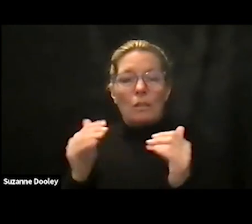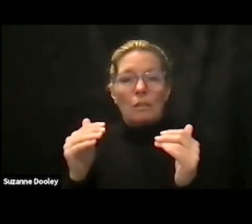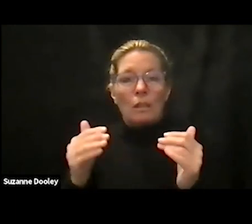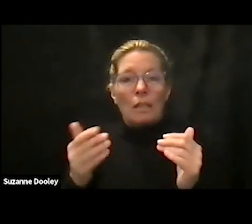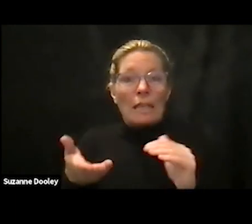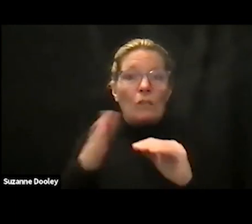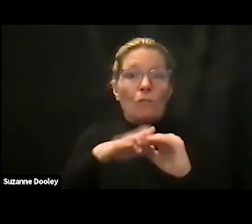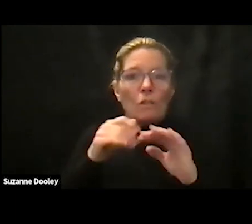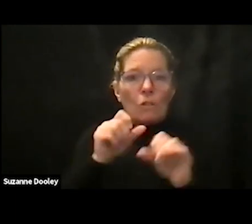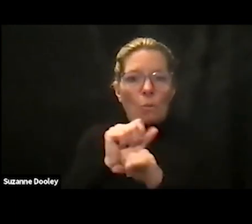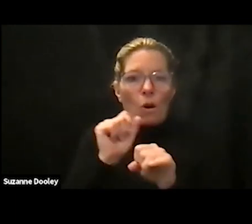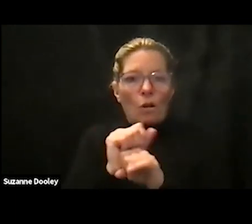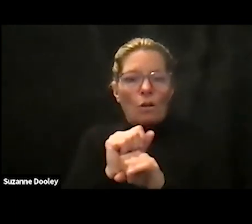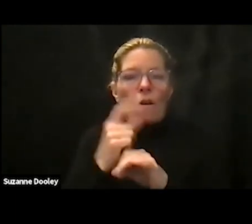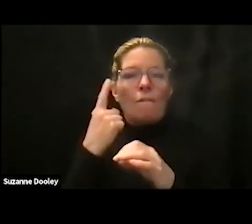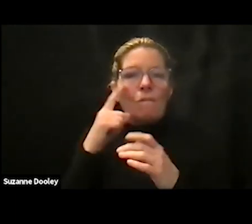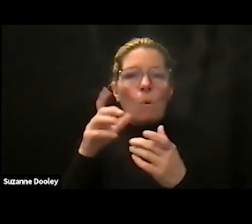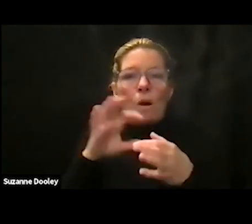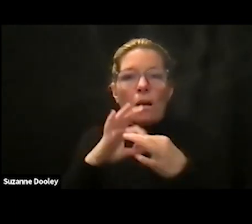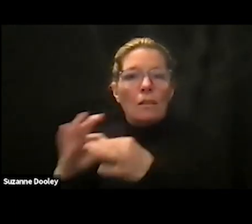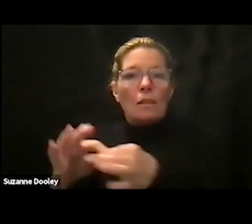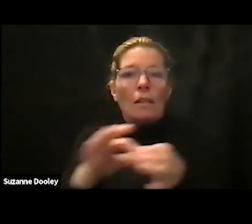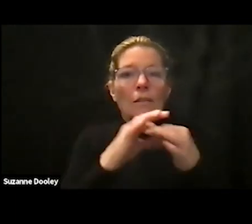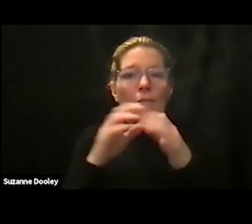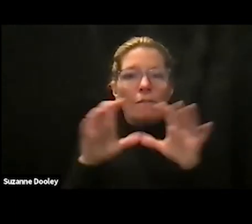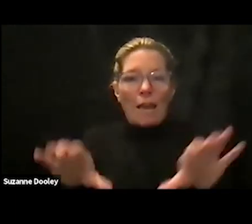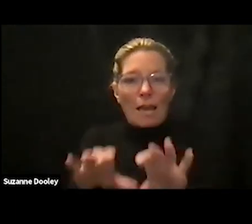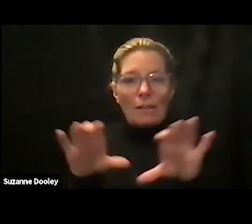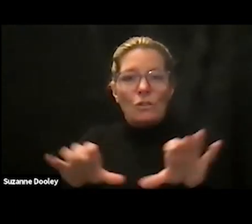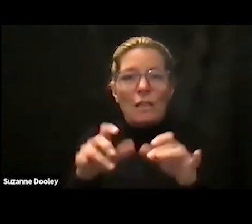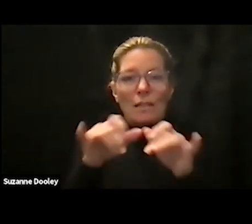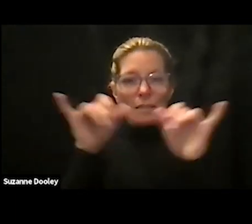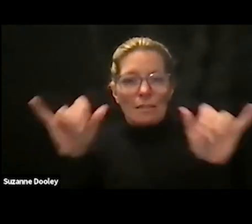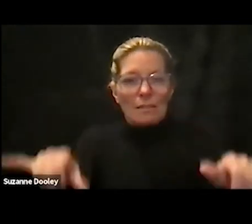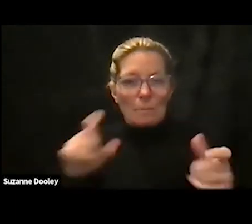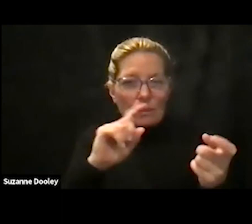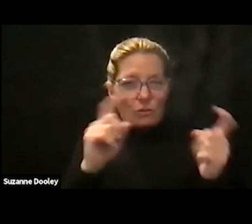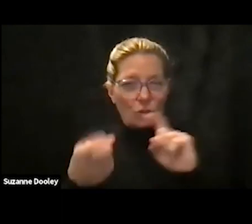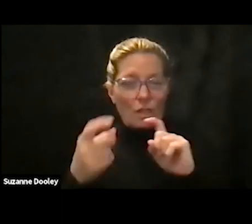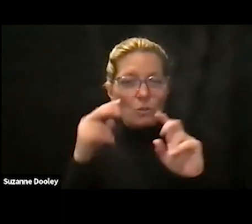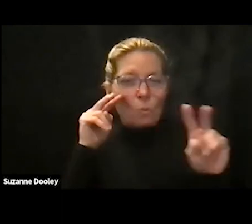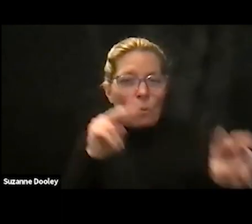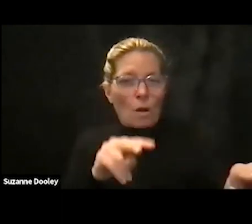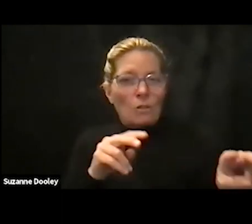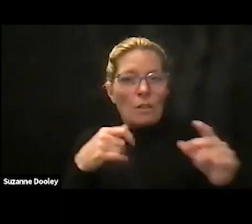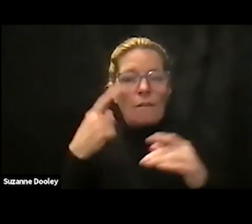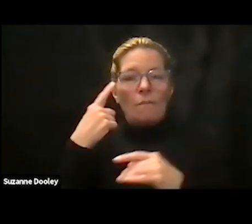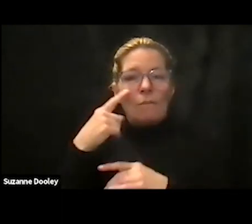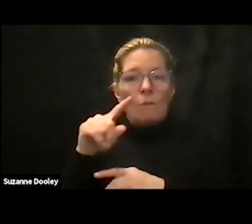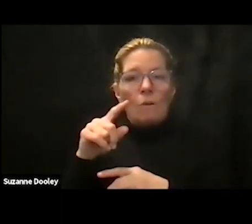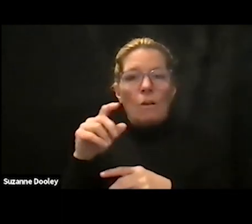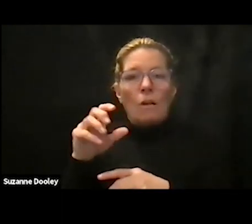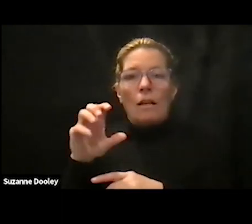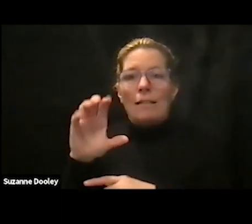those pushing for collective action and systemic change. So keep an eye out for that tomorrow on our socials at